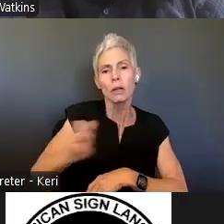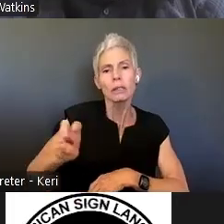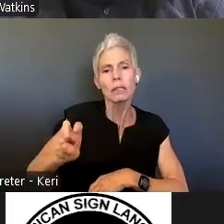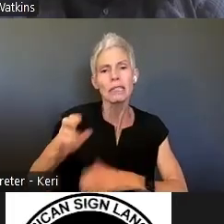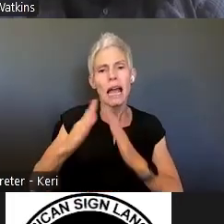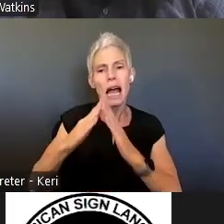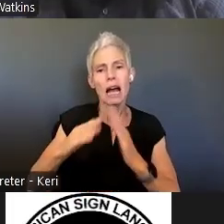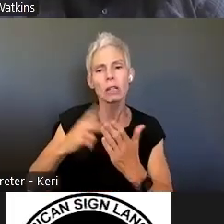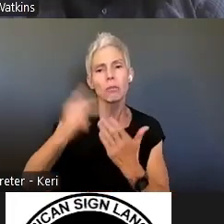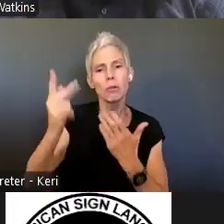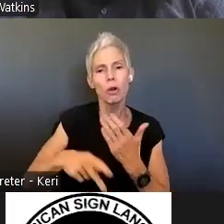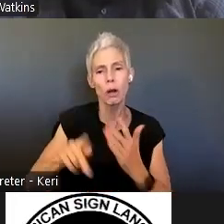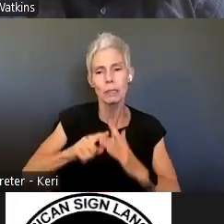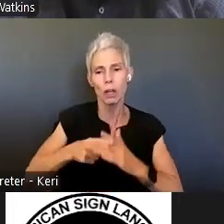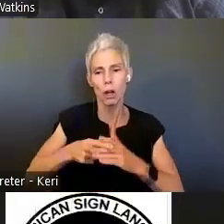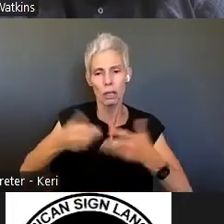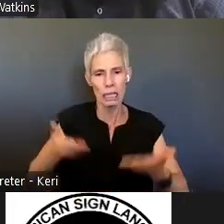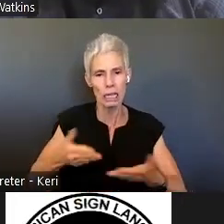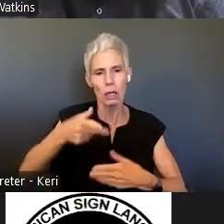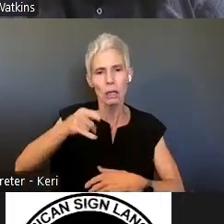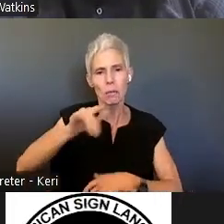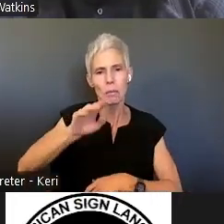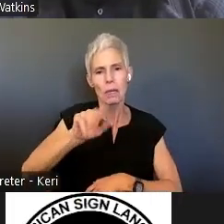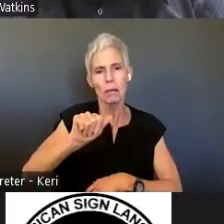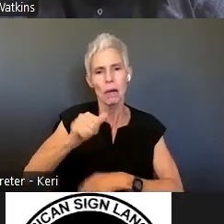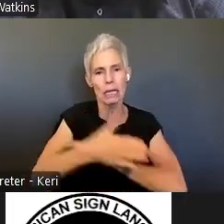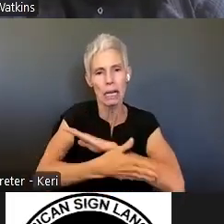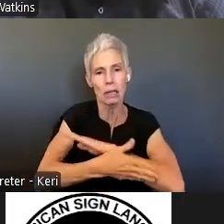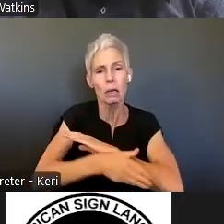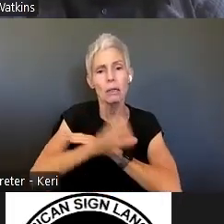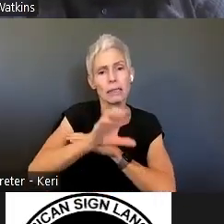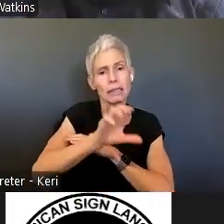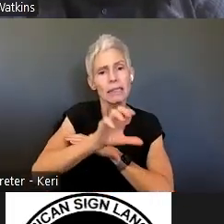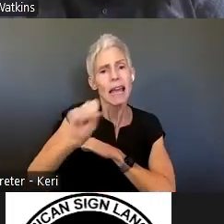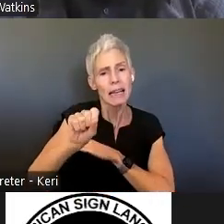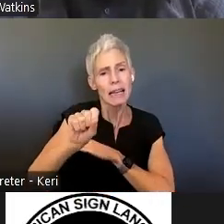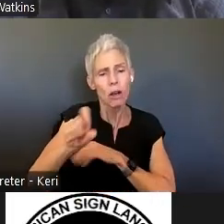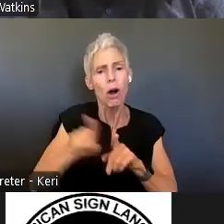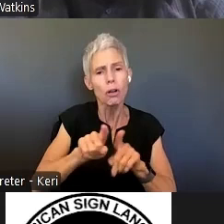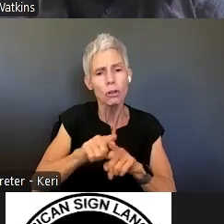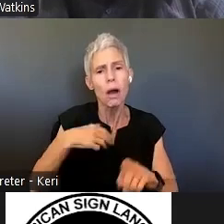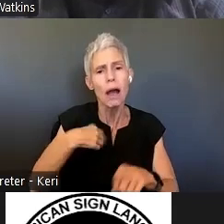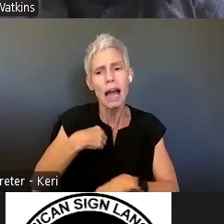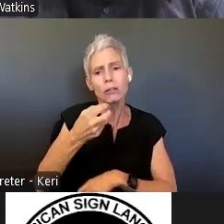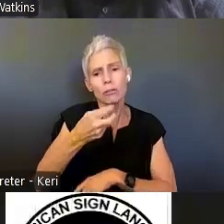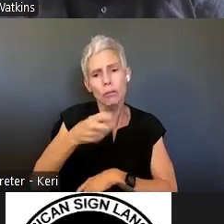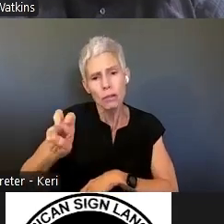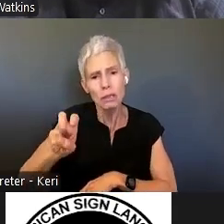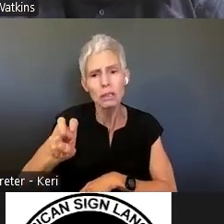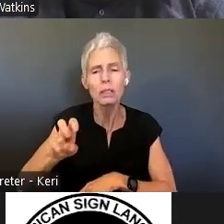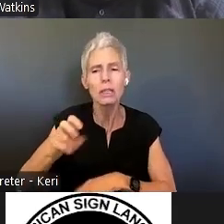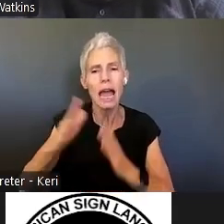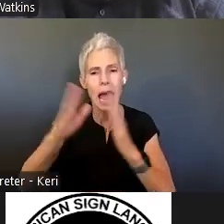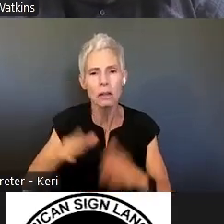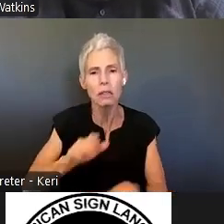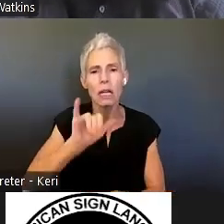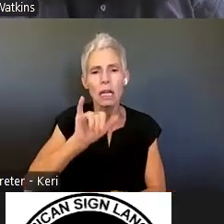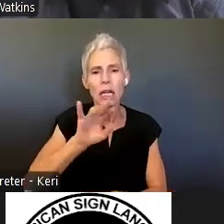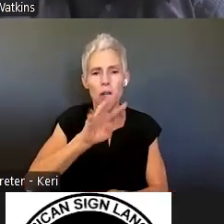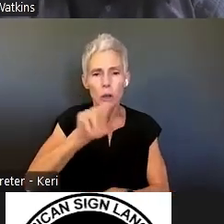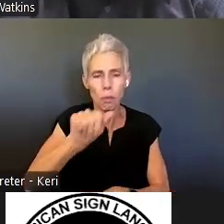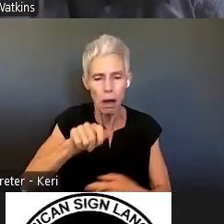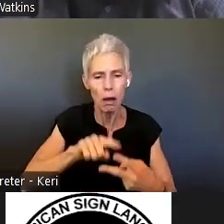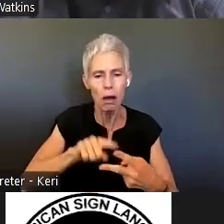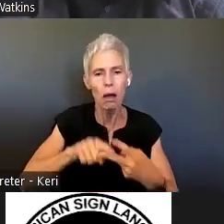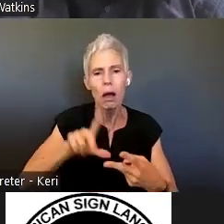County, but CCS also has transitional housing in Yuma, Douglas, and Sierra Vista, and